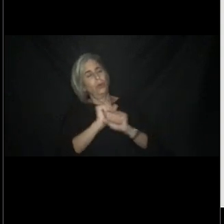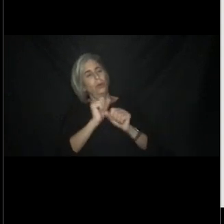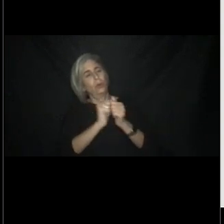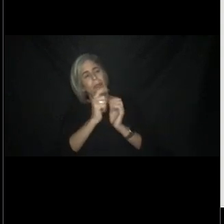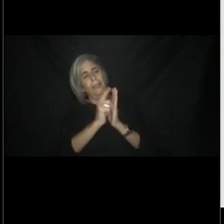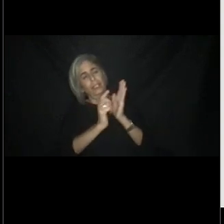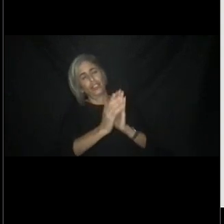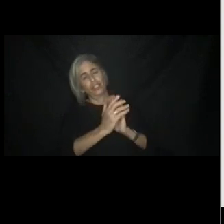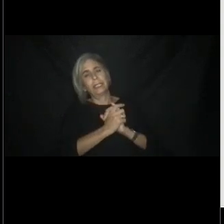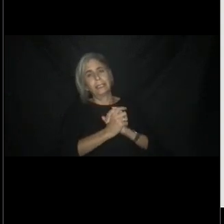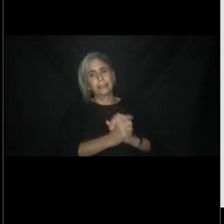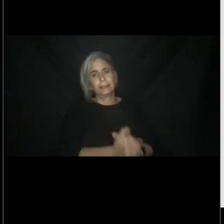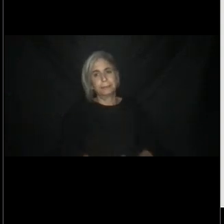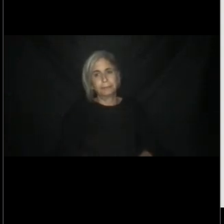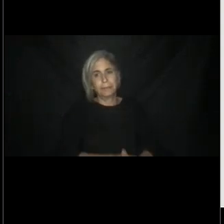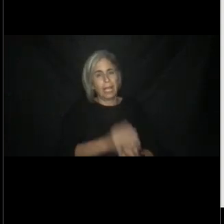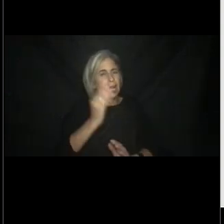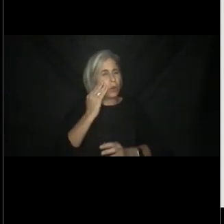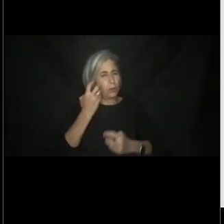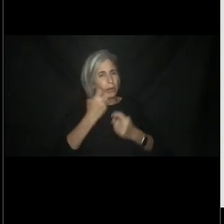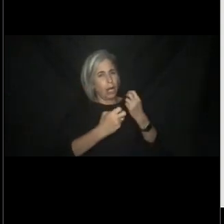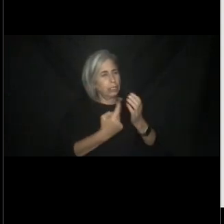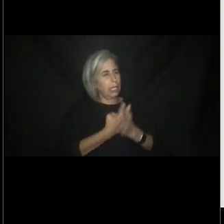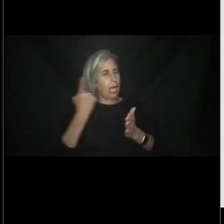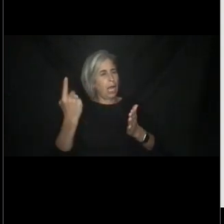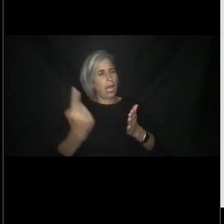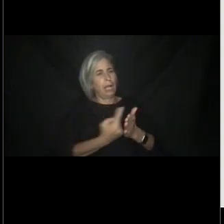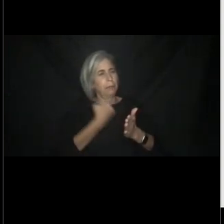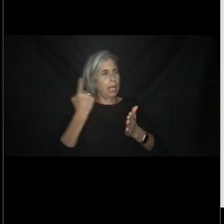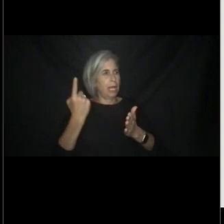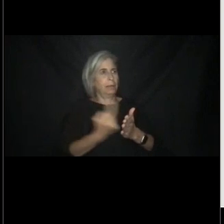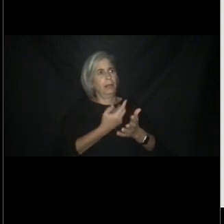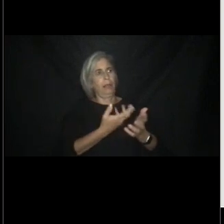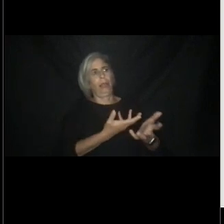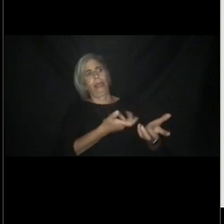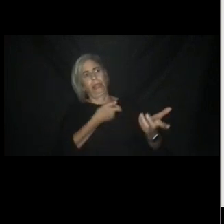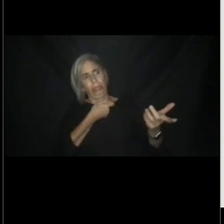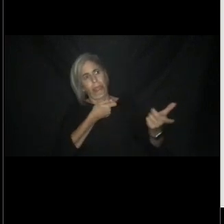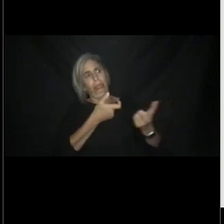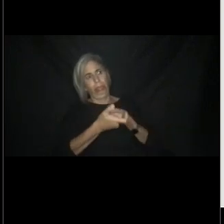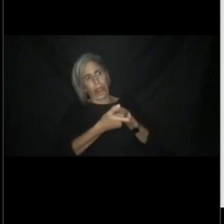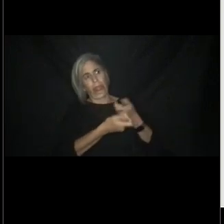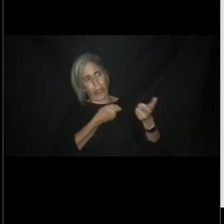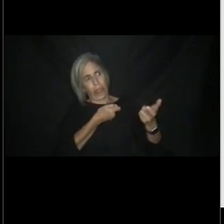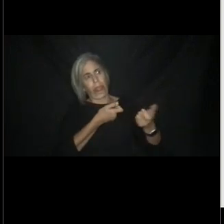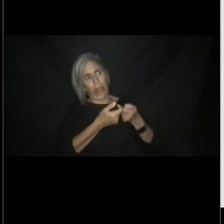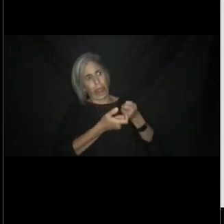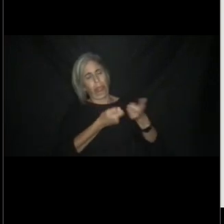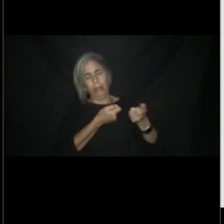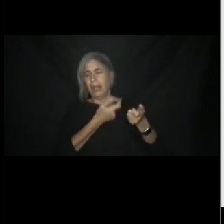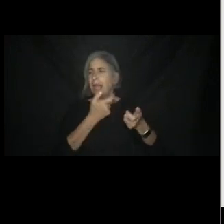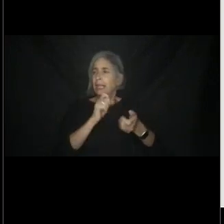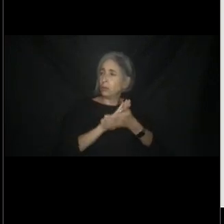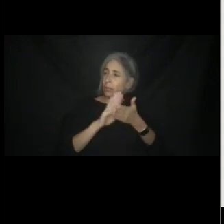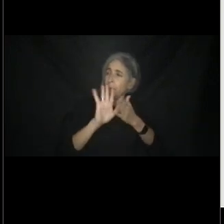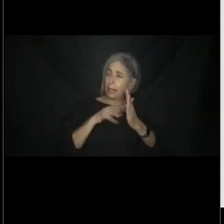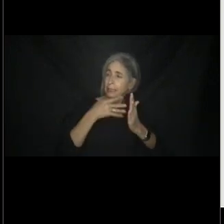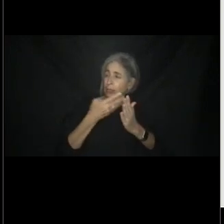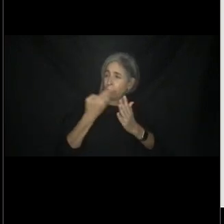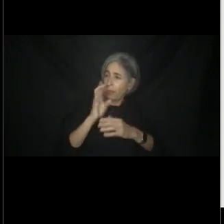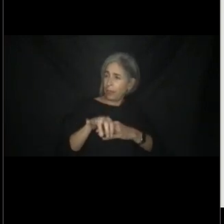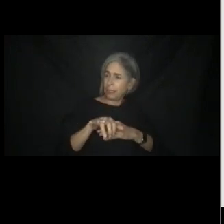attorneys. I know it's kind of hard sometimes, like herding cats, but if you have any thoughts. I'm willing to clear my schedule for this